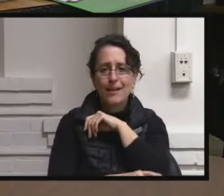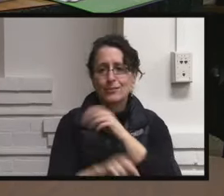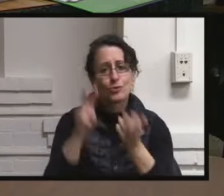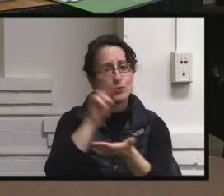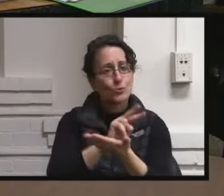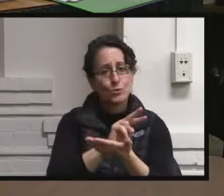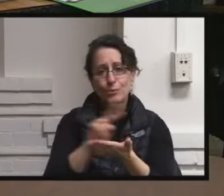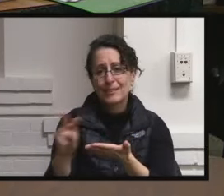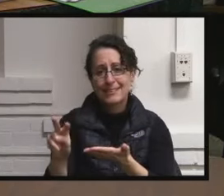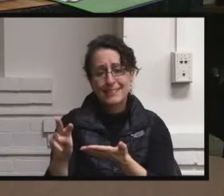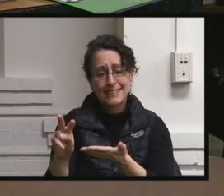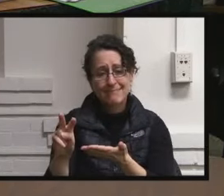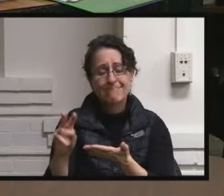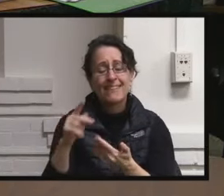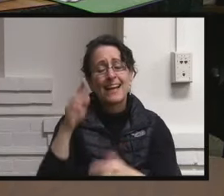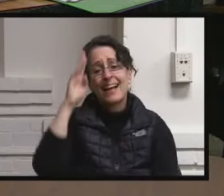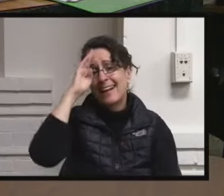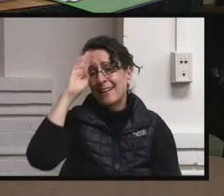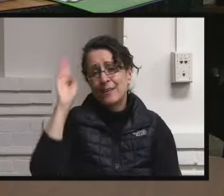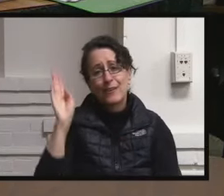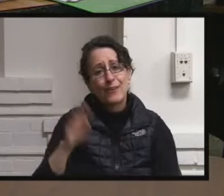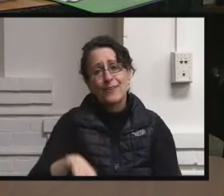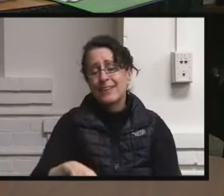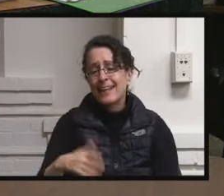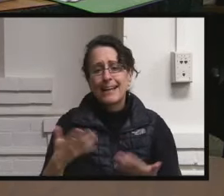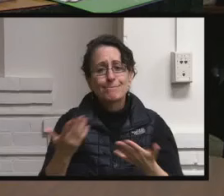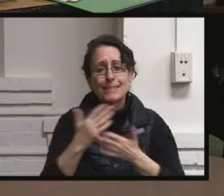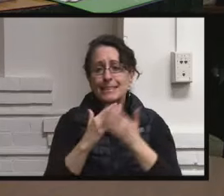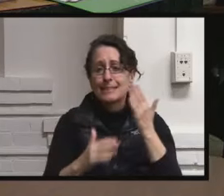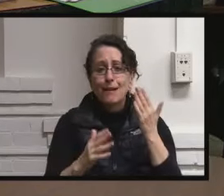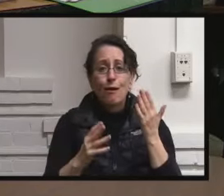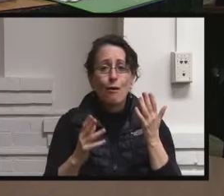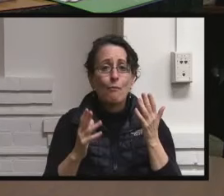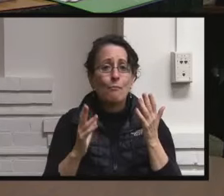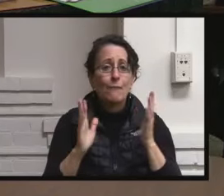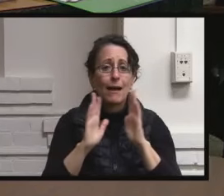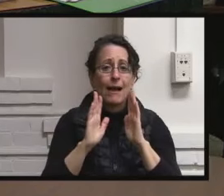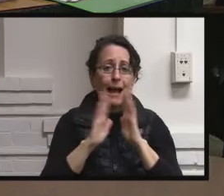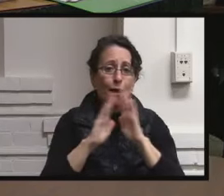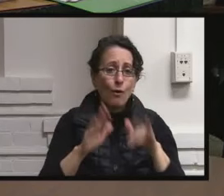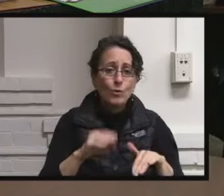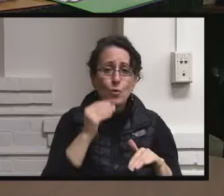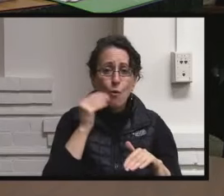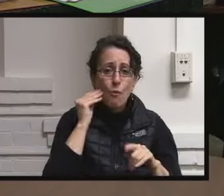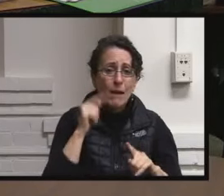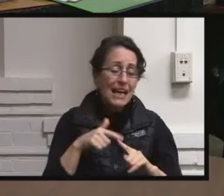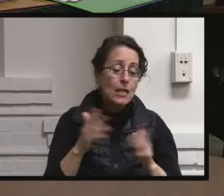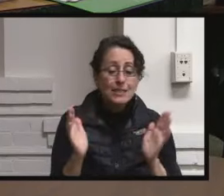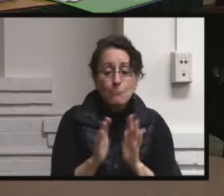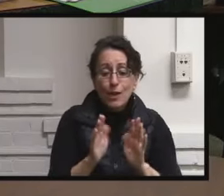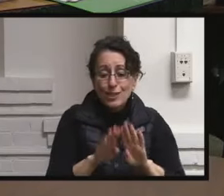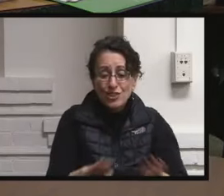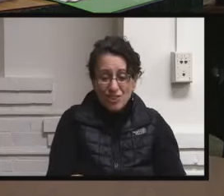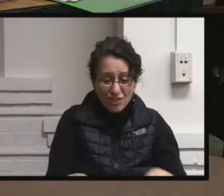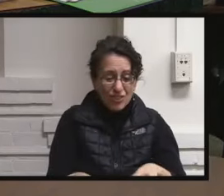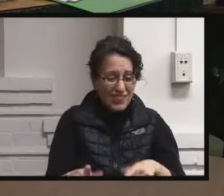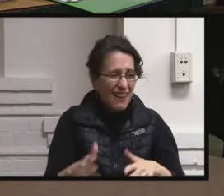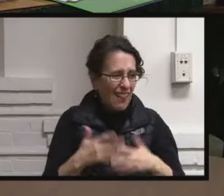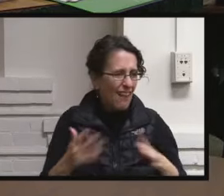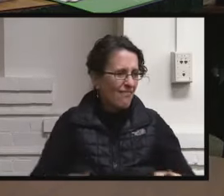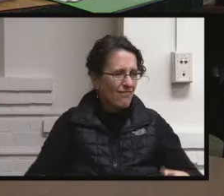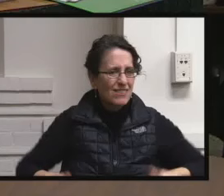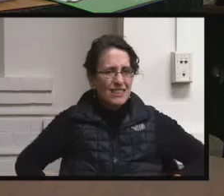We recognize that there are households in Brattleboro, whether it's those who have very small children and have diapers in their garbage,